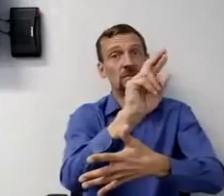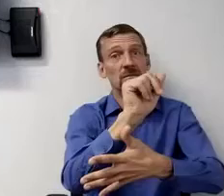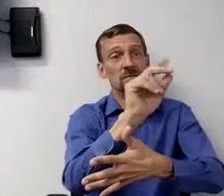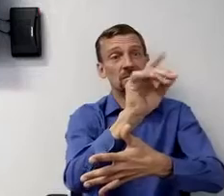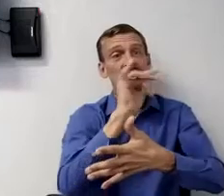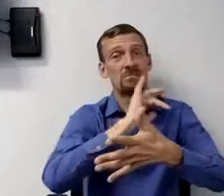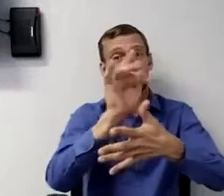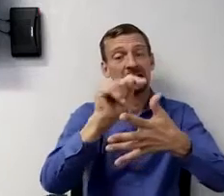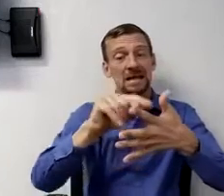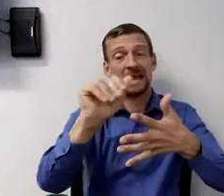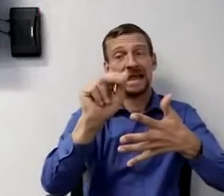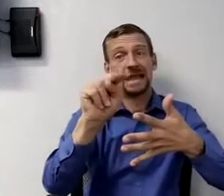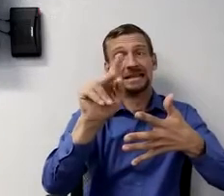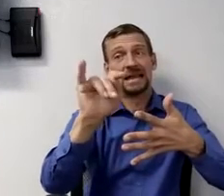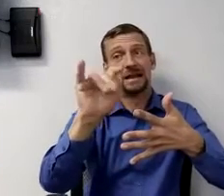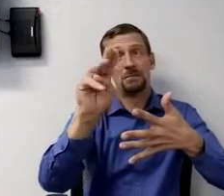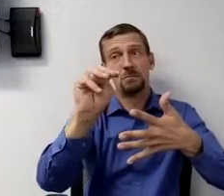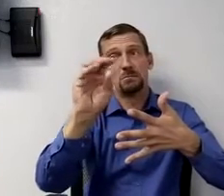the anti-malaria